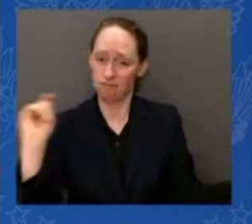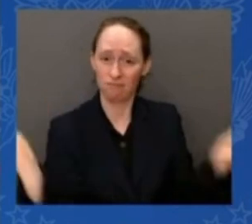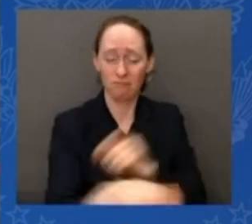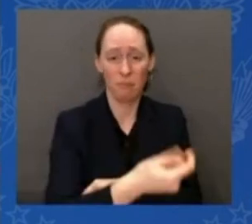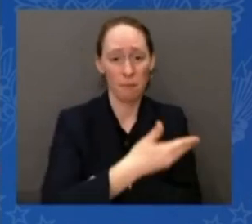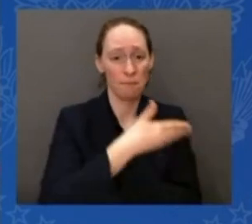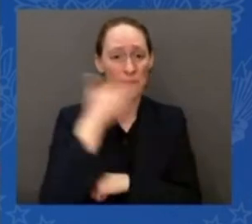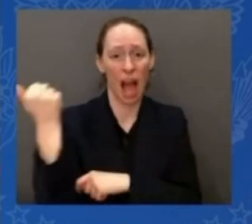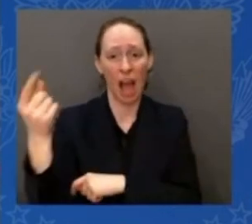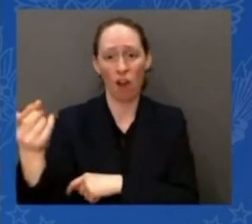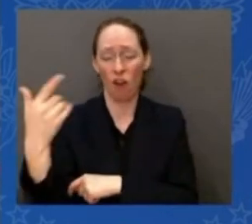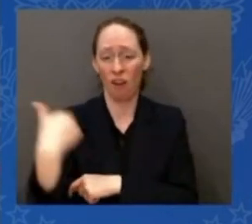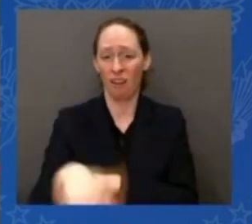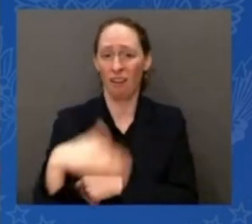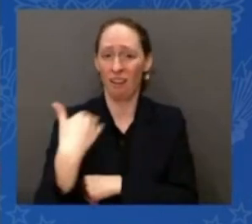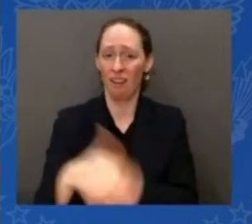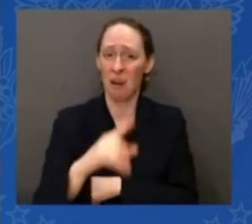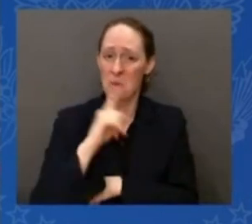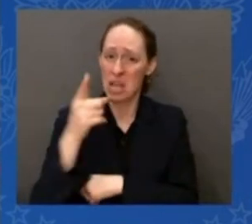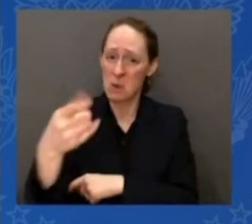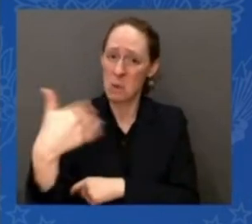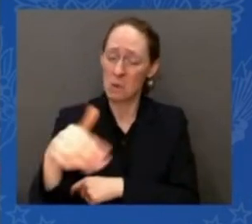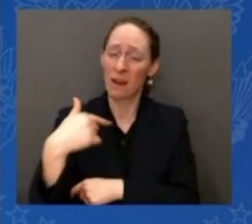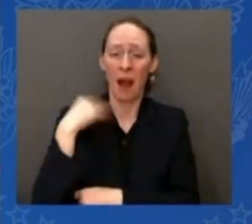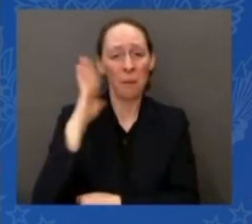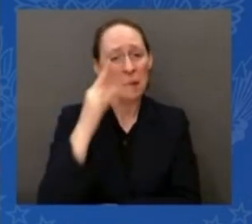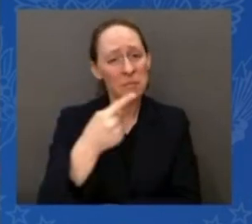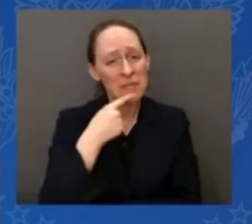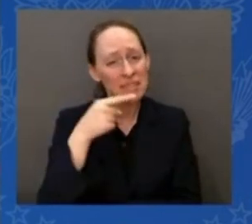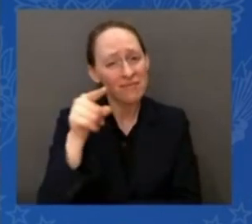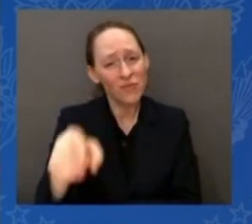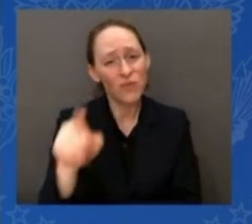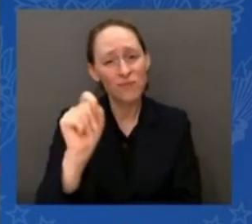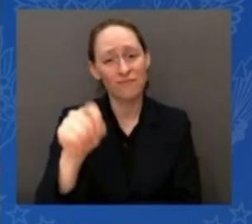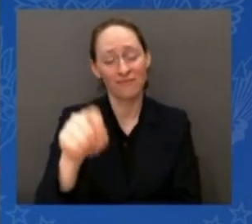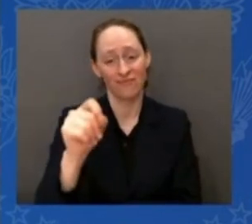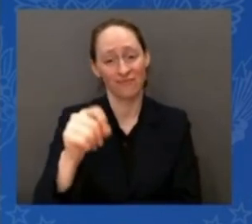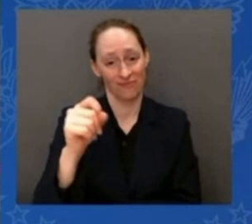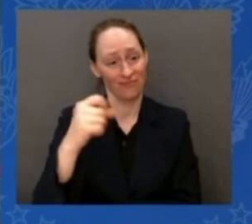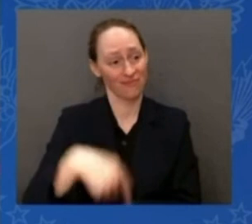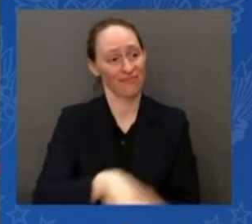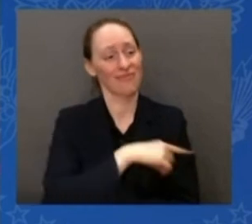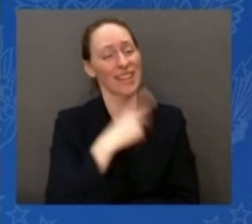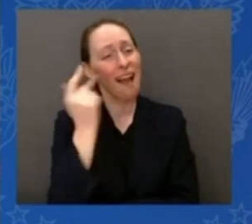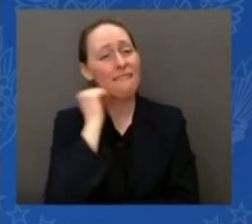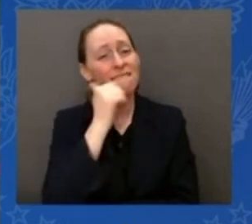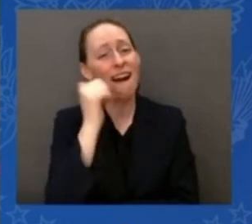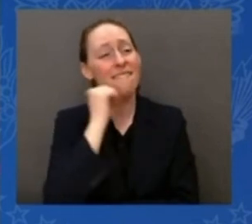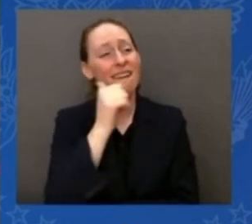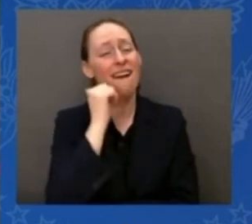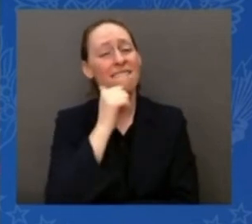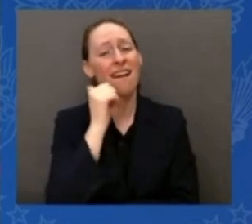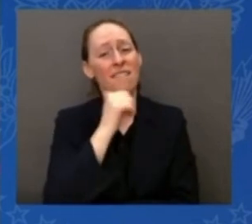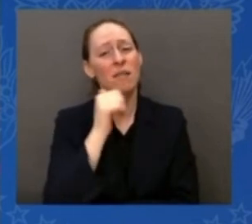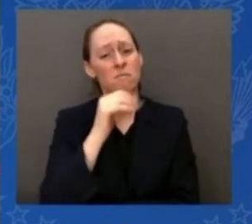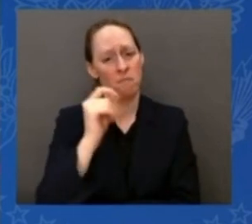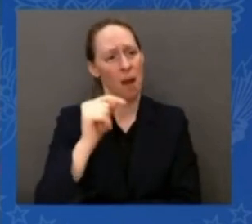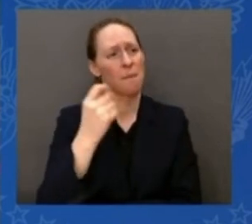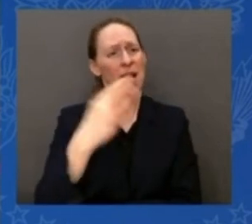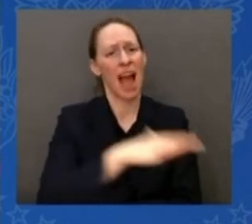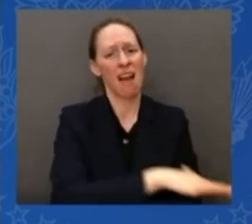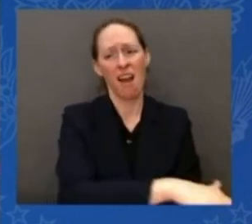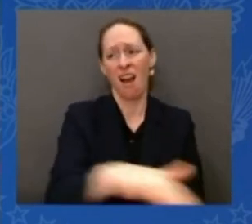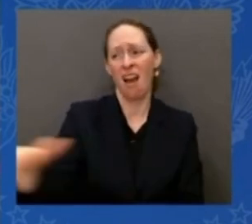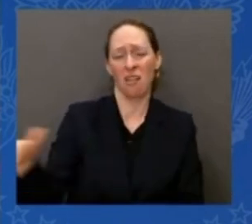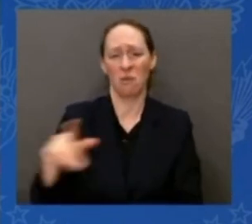day, but by those workers who have benefited from your leadership. And I'm grateful for all that I've learned from you, and I am proud to